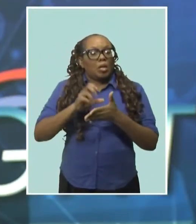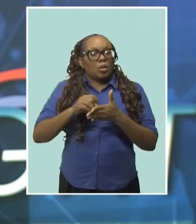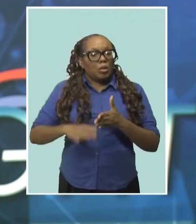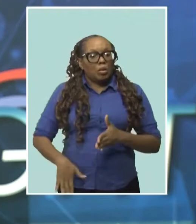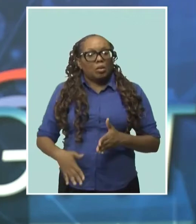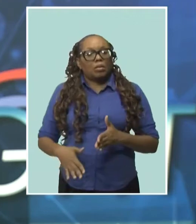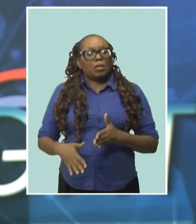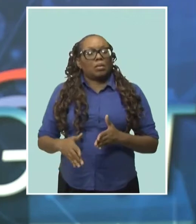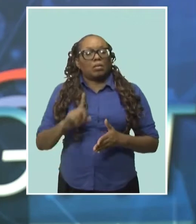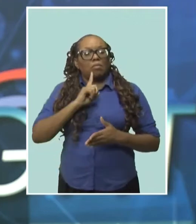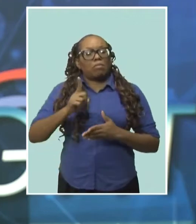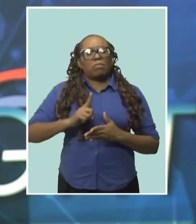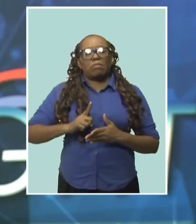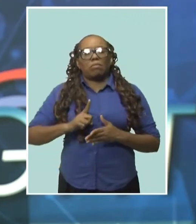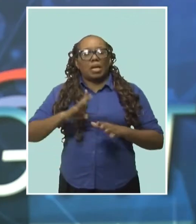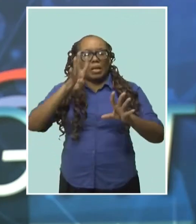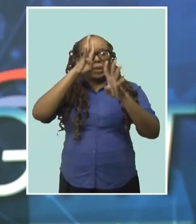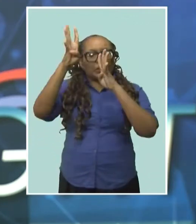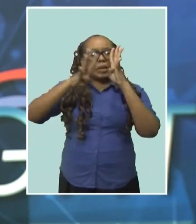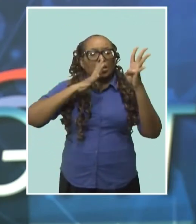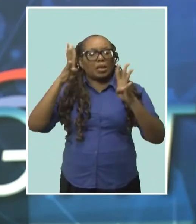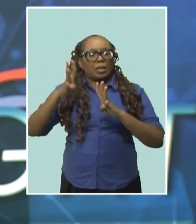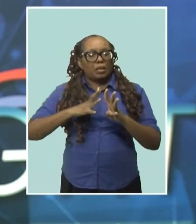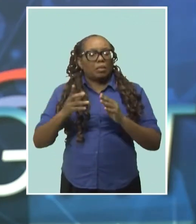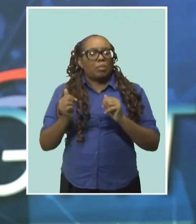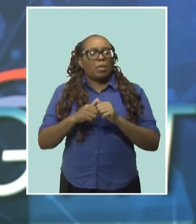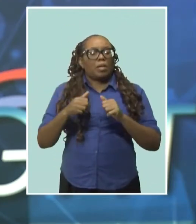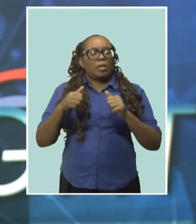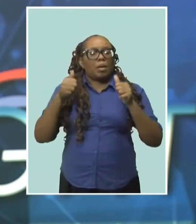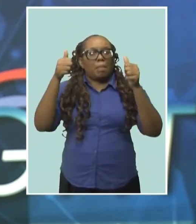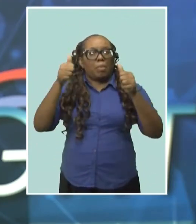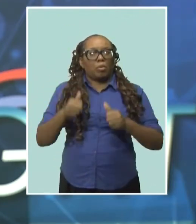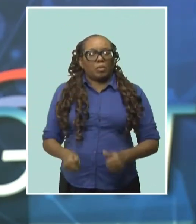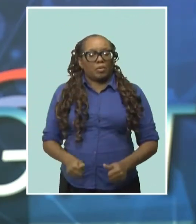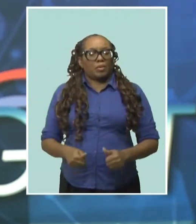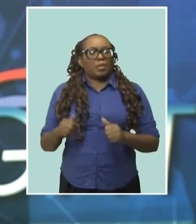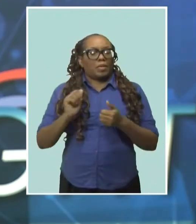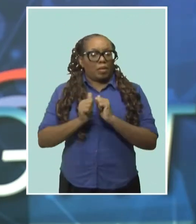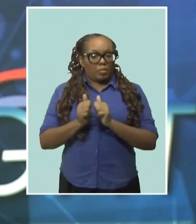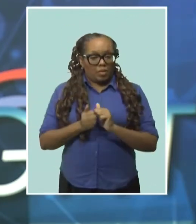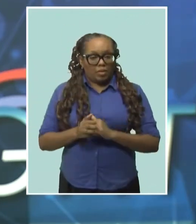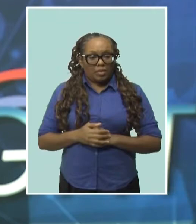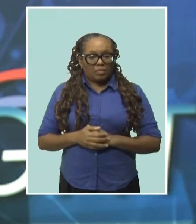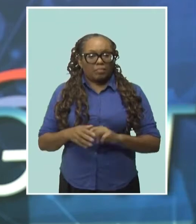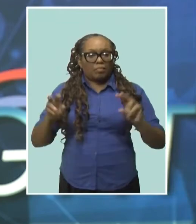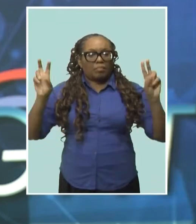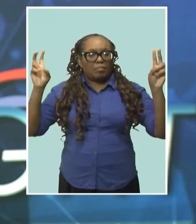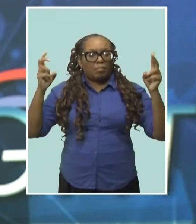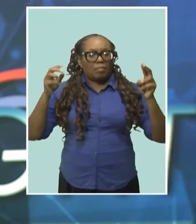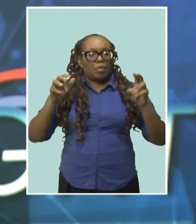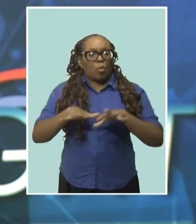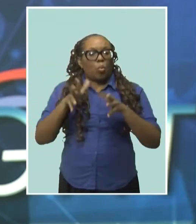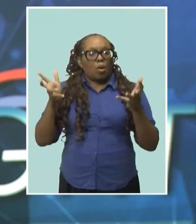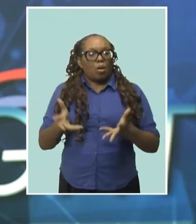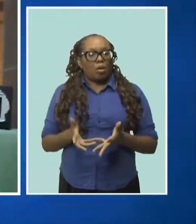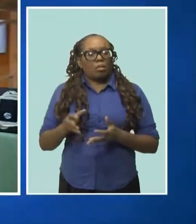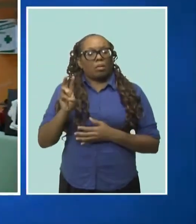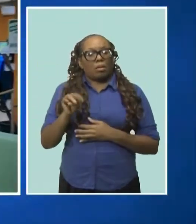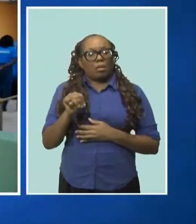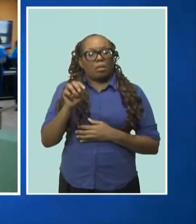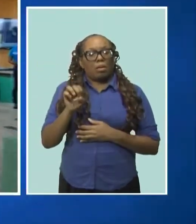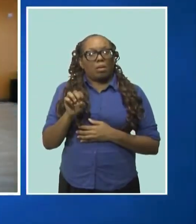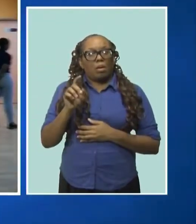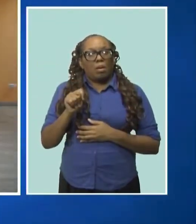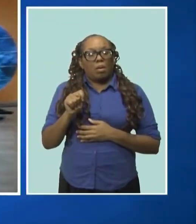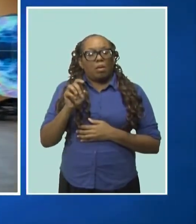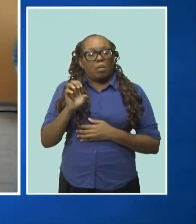poster competition organized by the Barbados Meteorological Services in observance of World Meteorological Day. A number of them were on hand